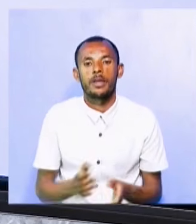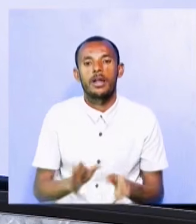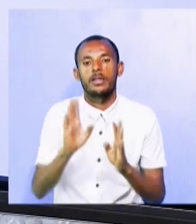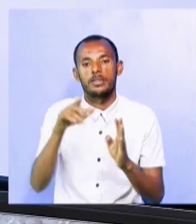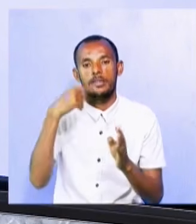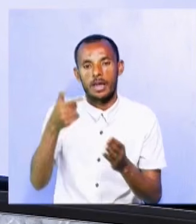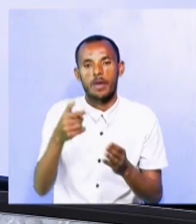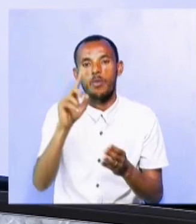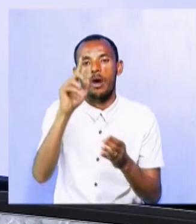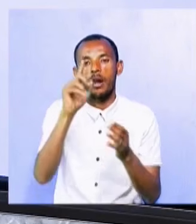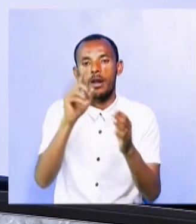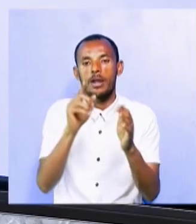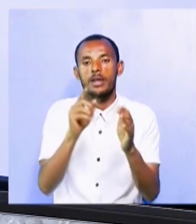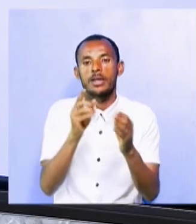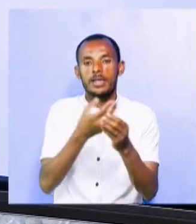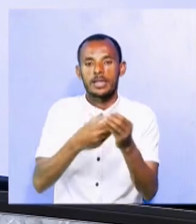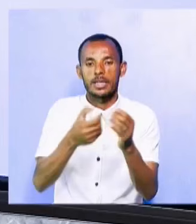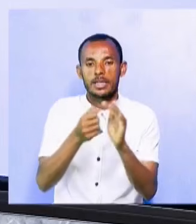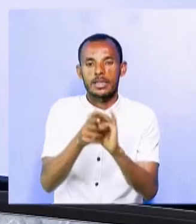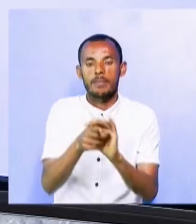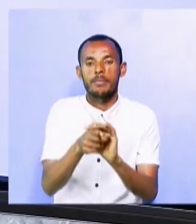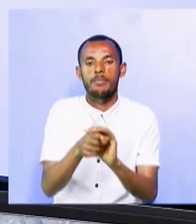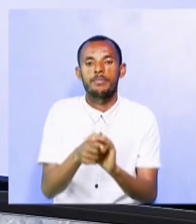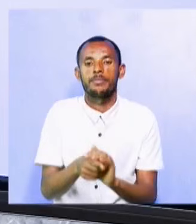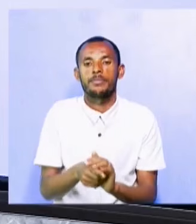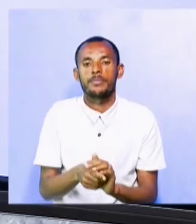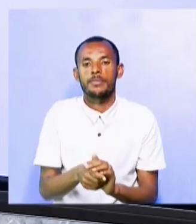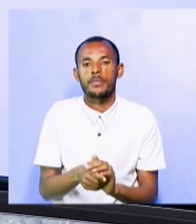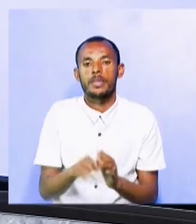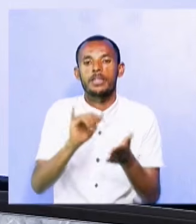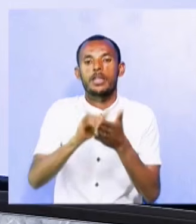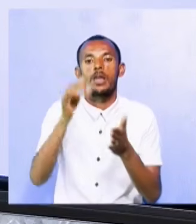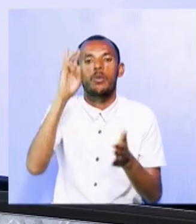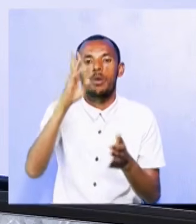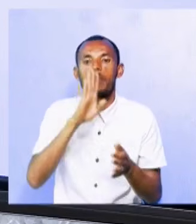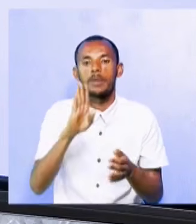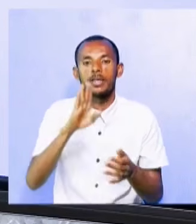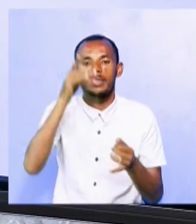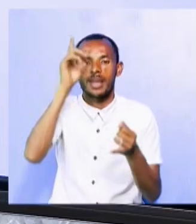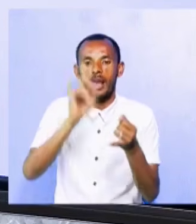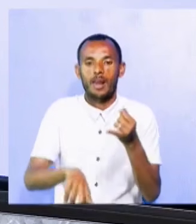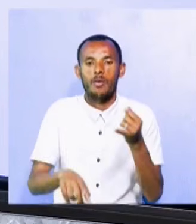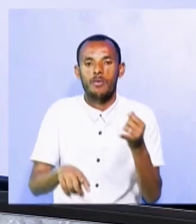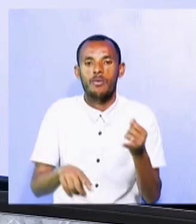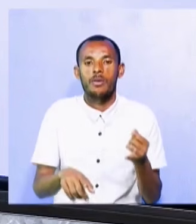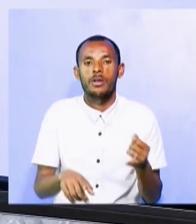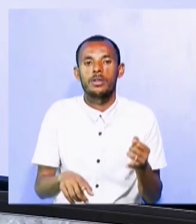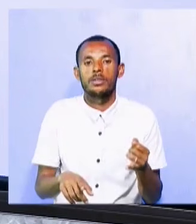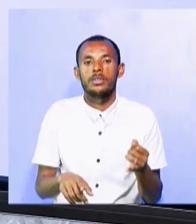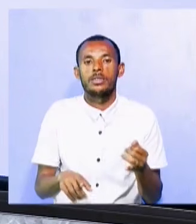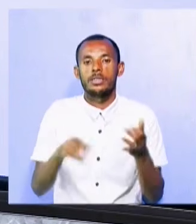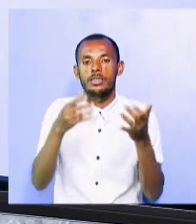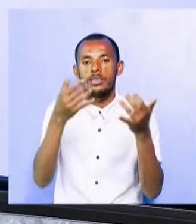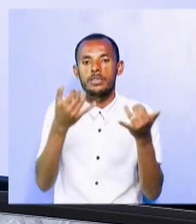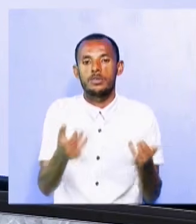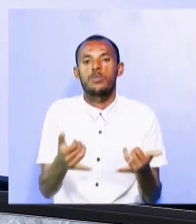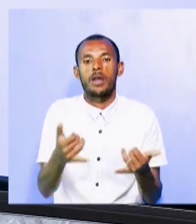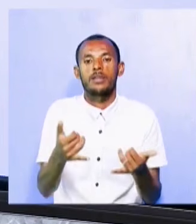one more example regarding the cube. Then that will be the end of the present